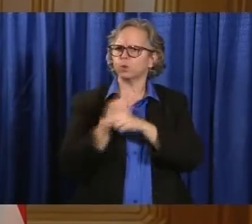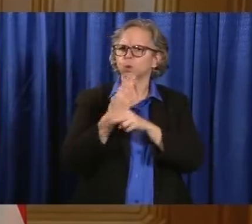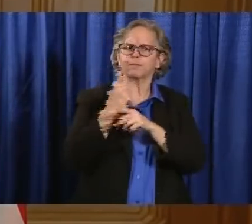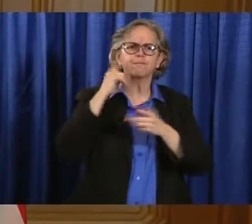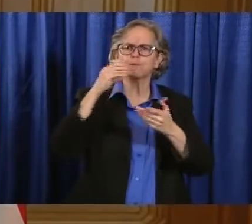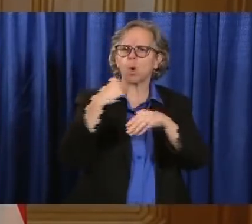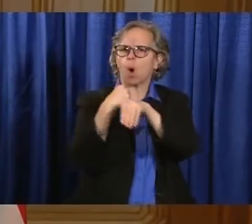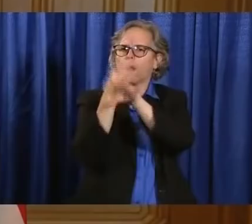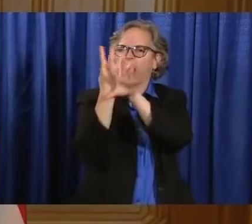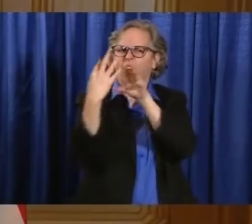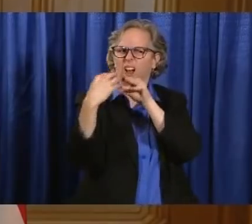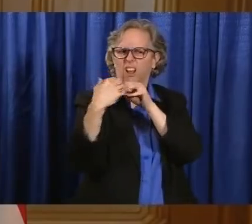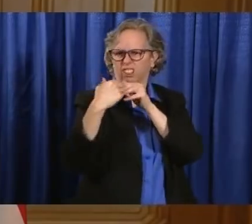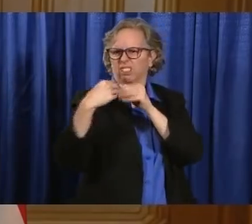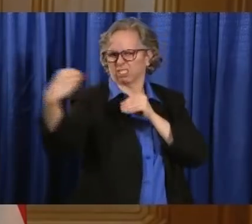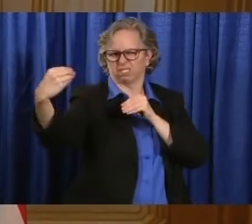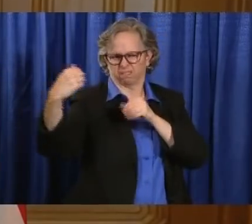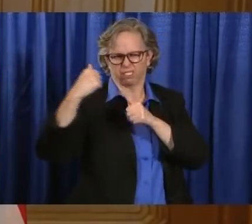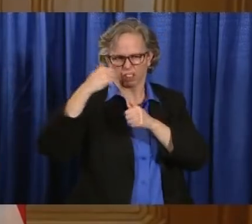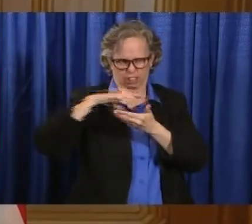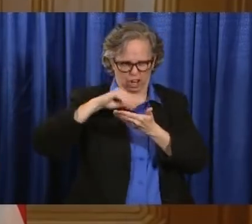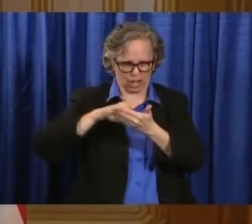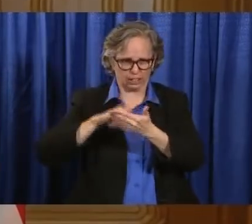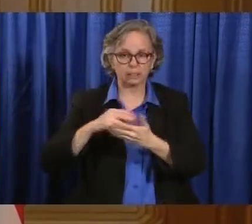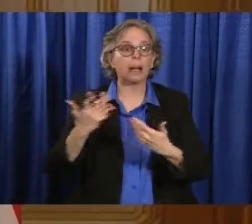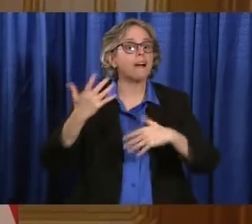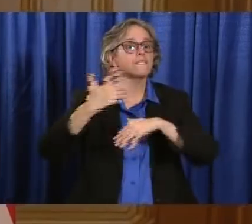again, you can see that at